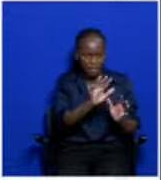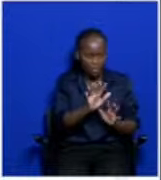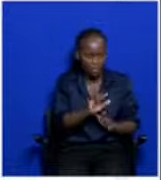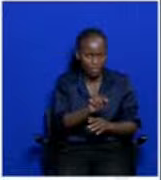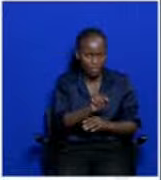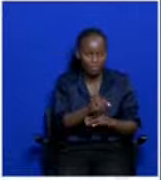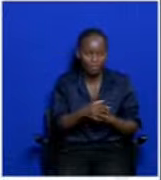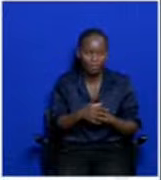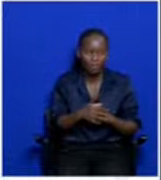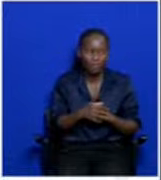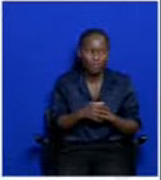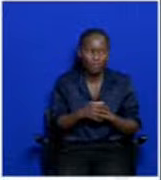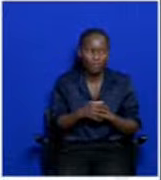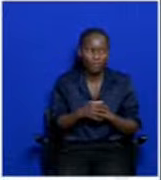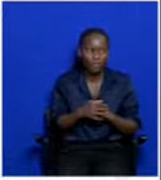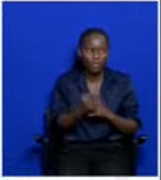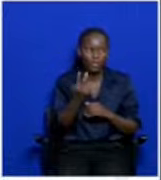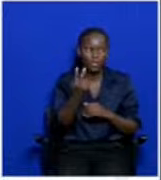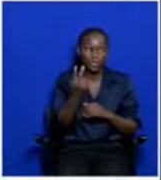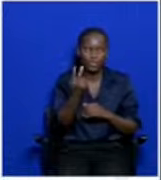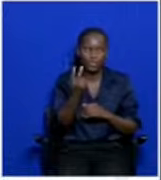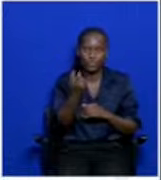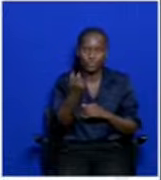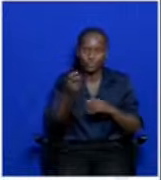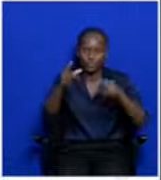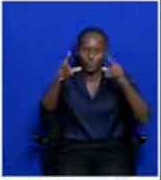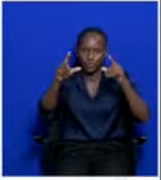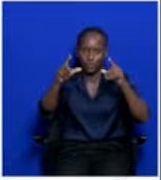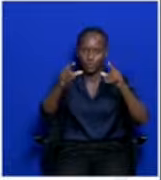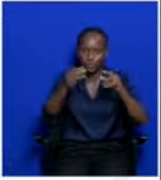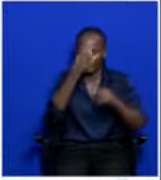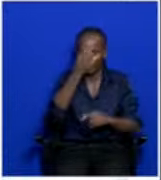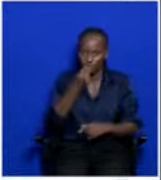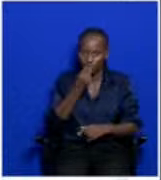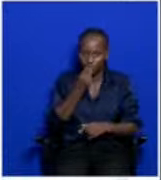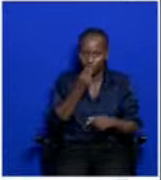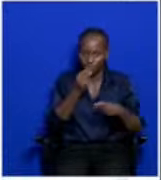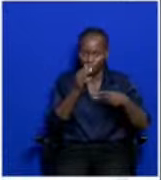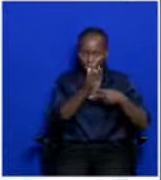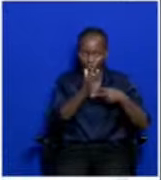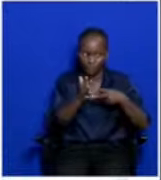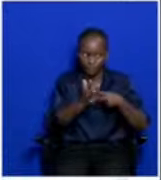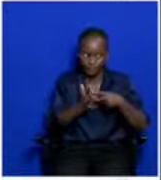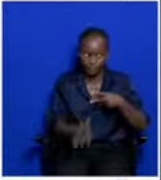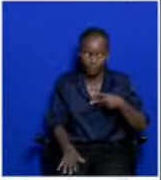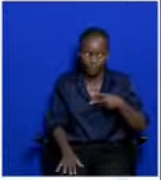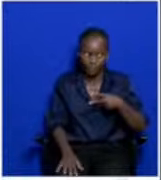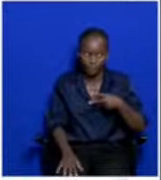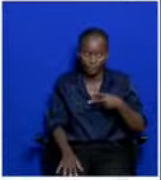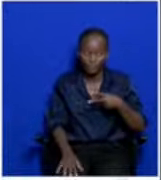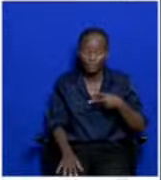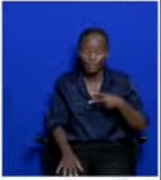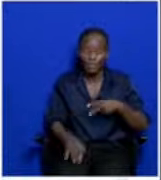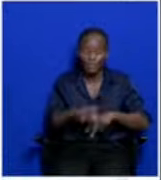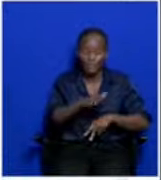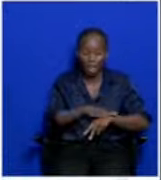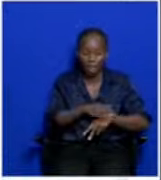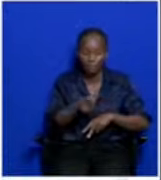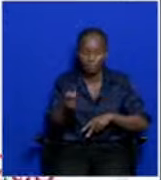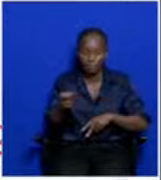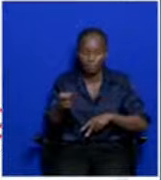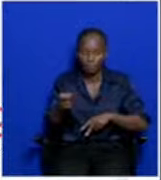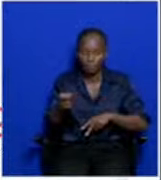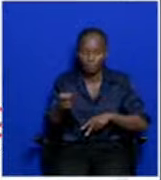there, or judging by the fact that the first has got a timestamp of 12:08, that might